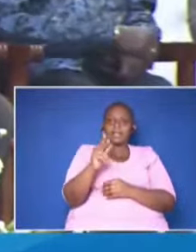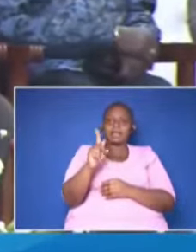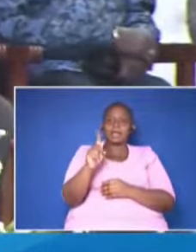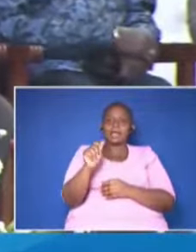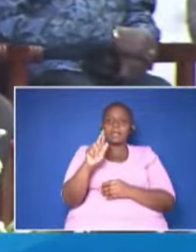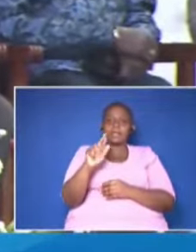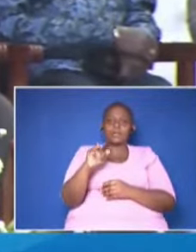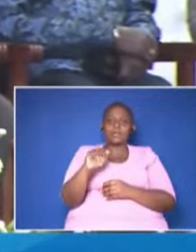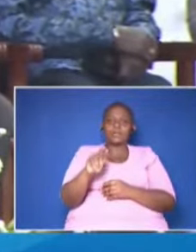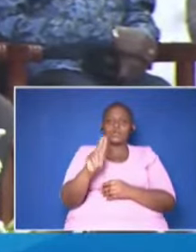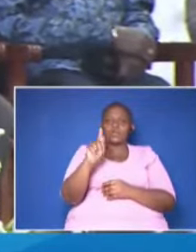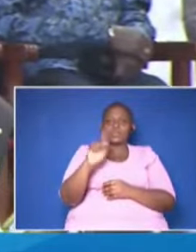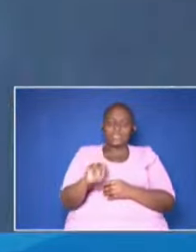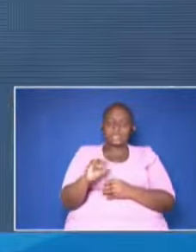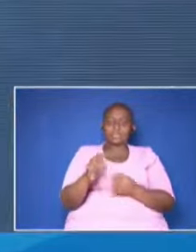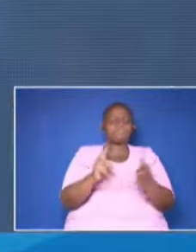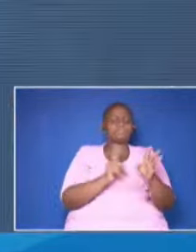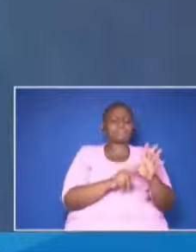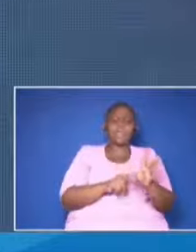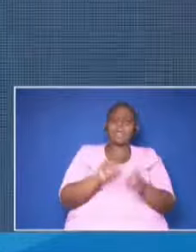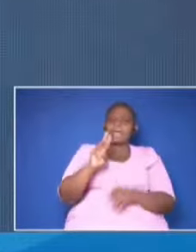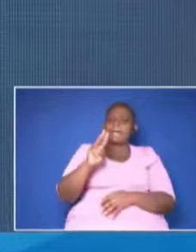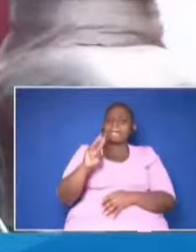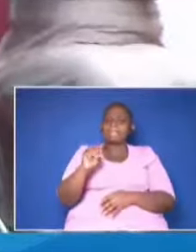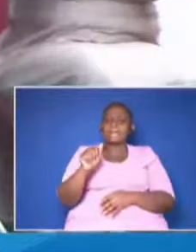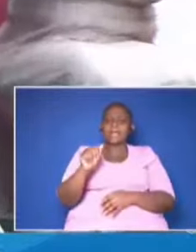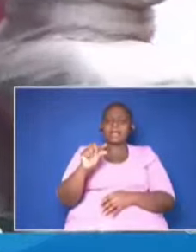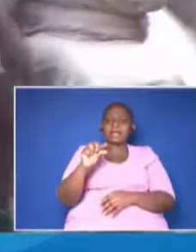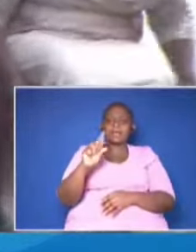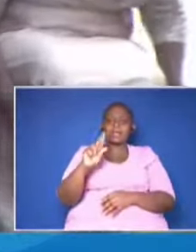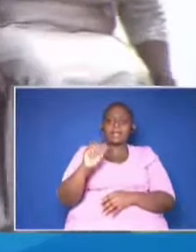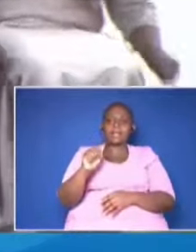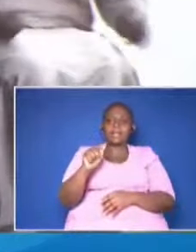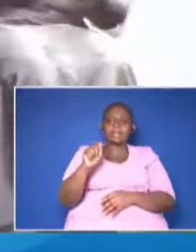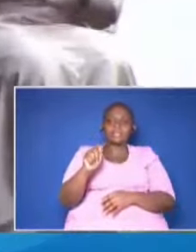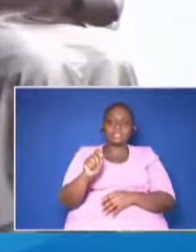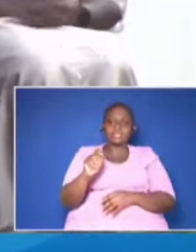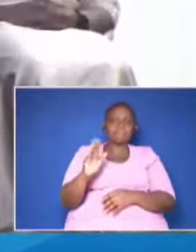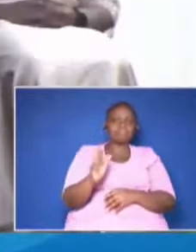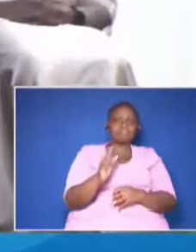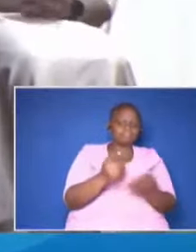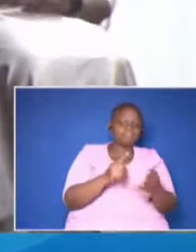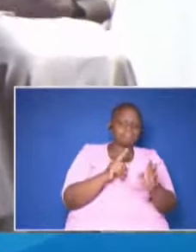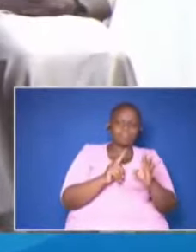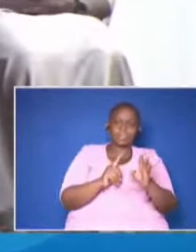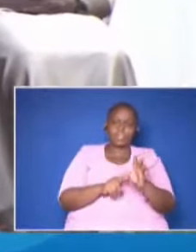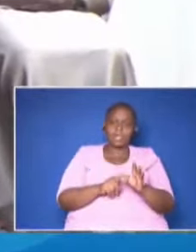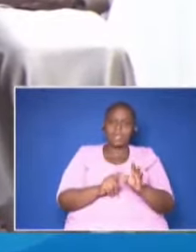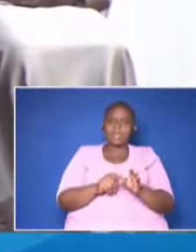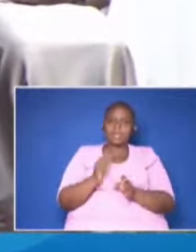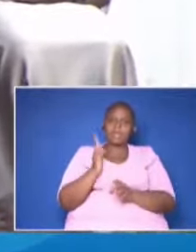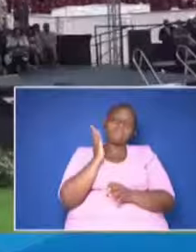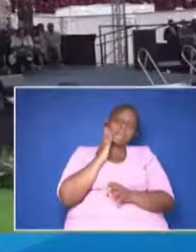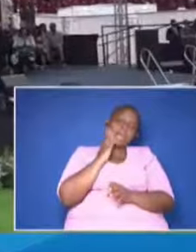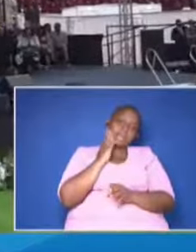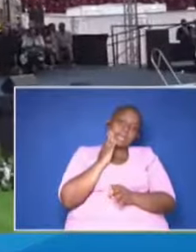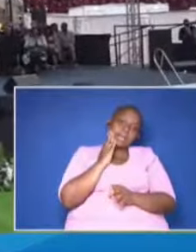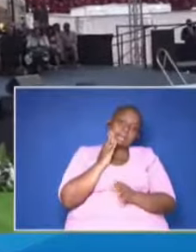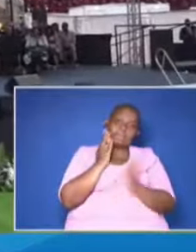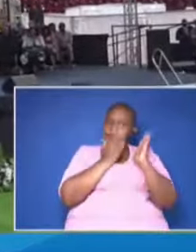there mang is there mama bishopa is